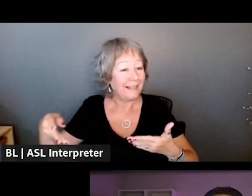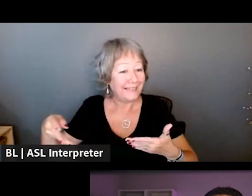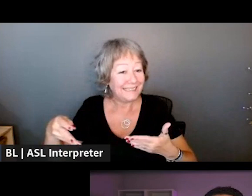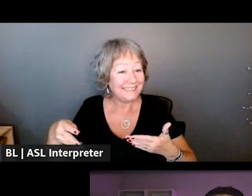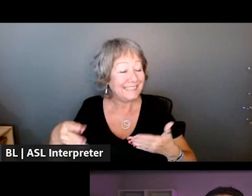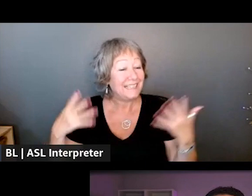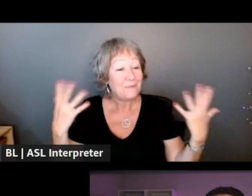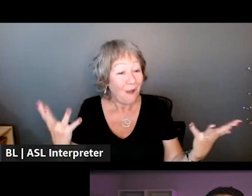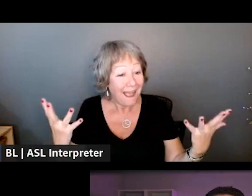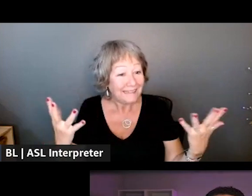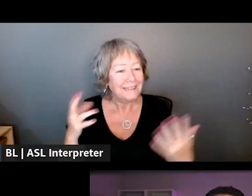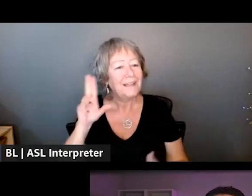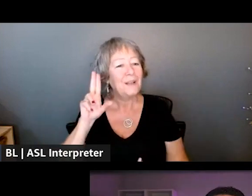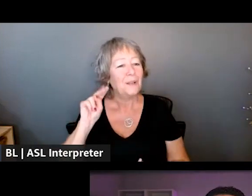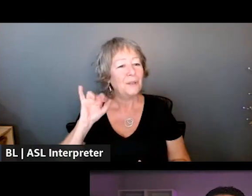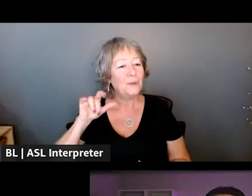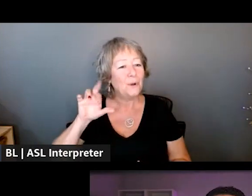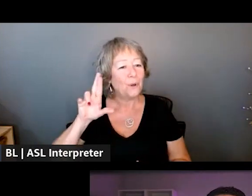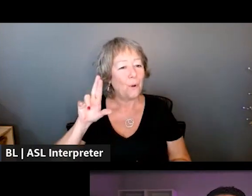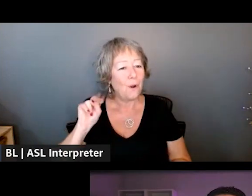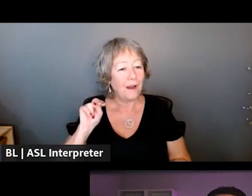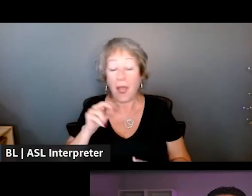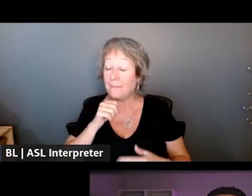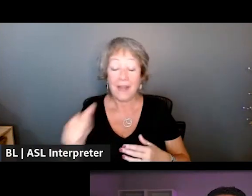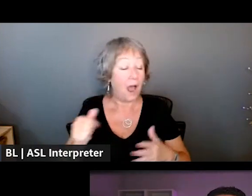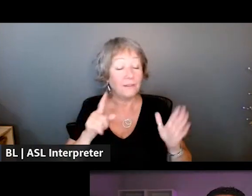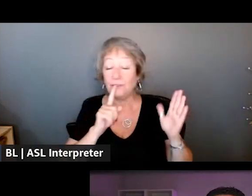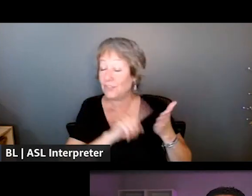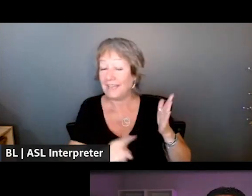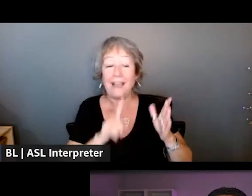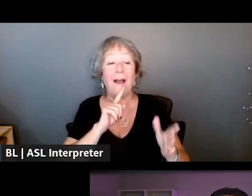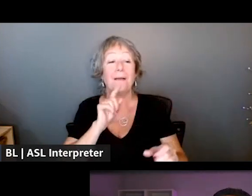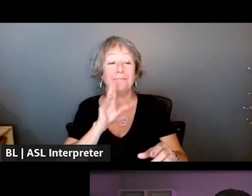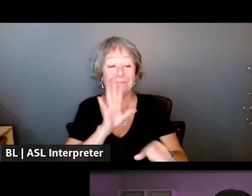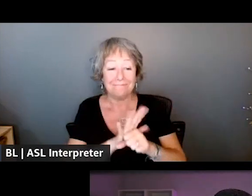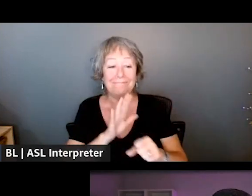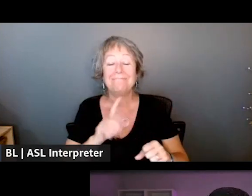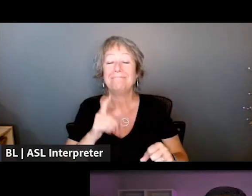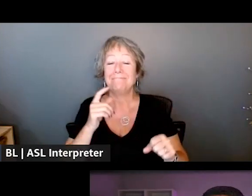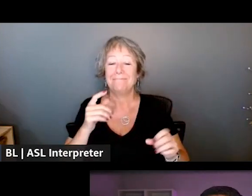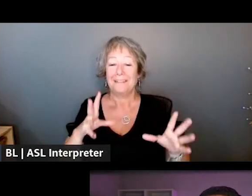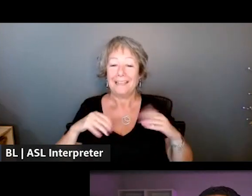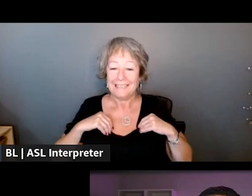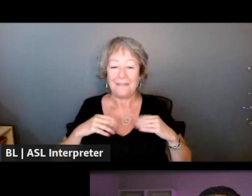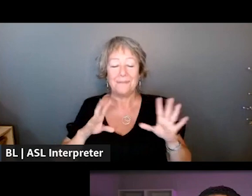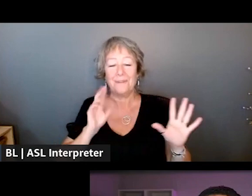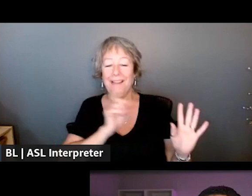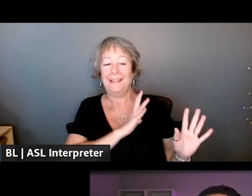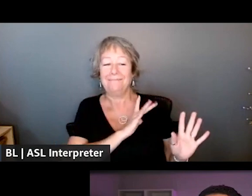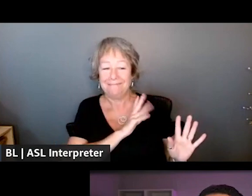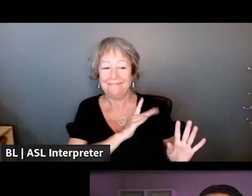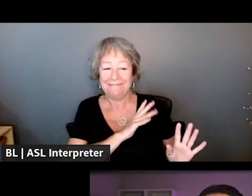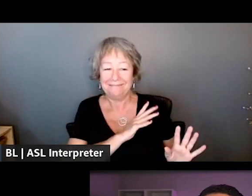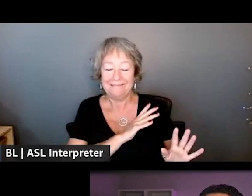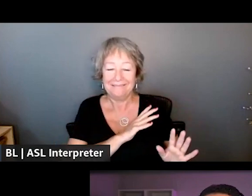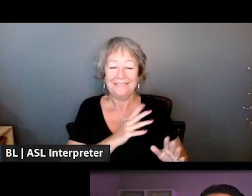I refuse to fact check that. I'm just going to take that entirely on face value because I don't want to know if it's incorrect. So